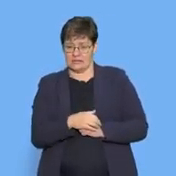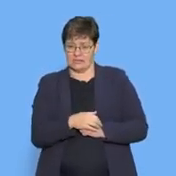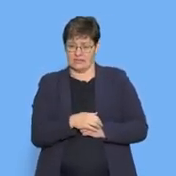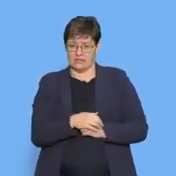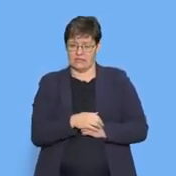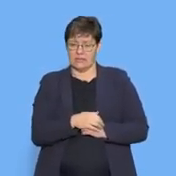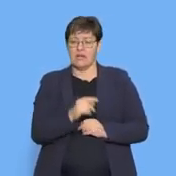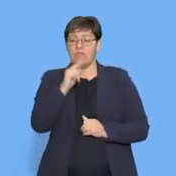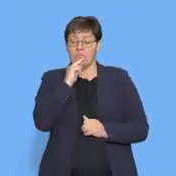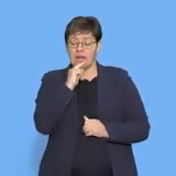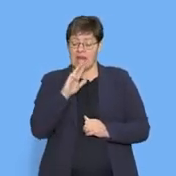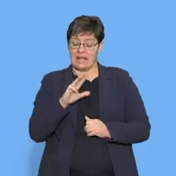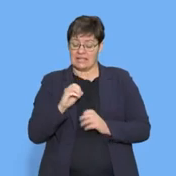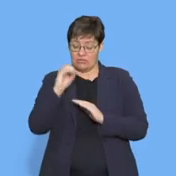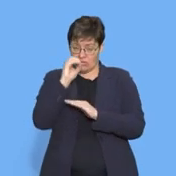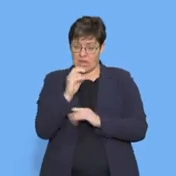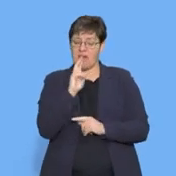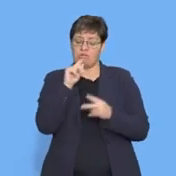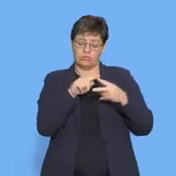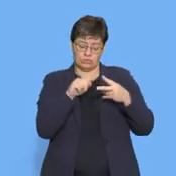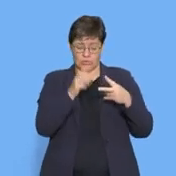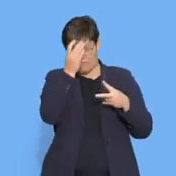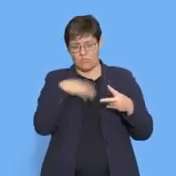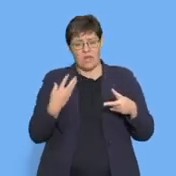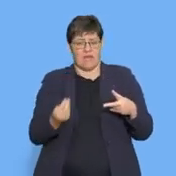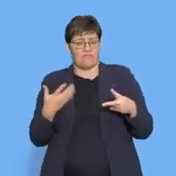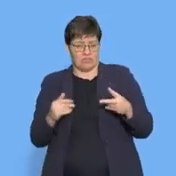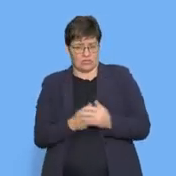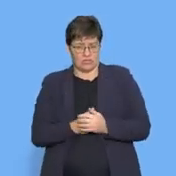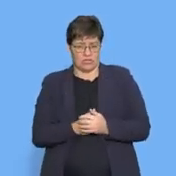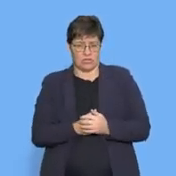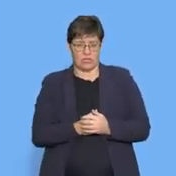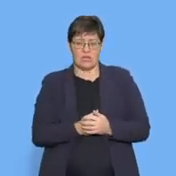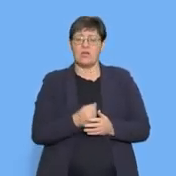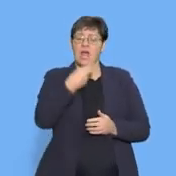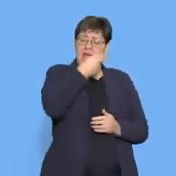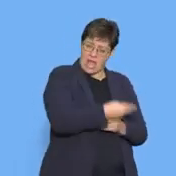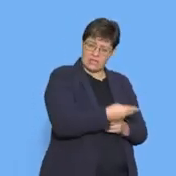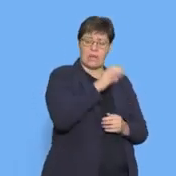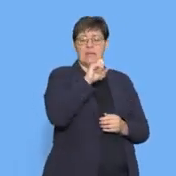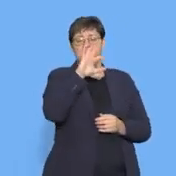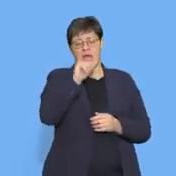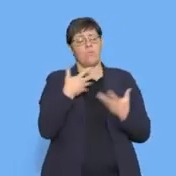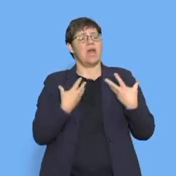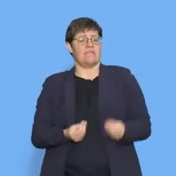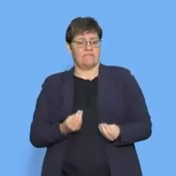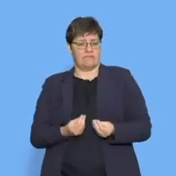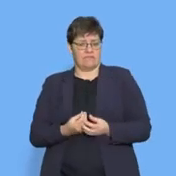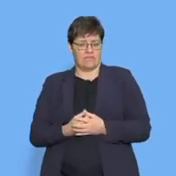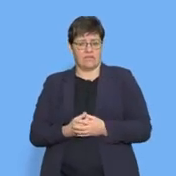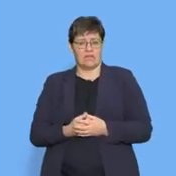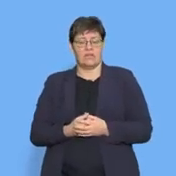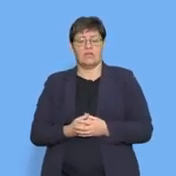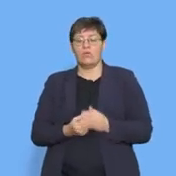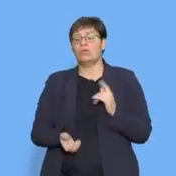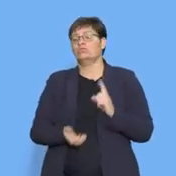easy. It's a right angle triangle. We only need two bits of information and we have them. We've got H and we've got beta. So we can rewrite an